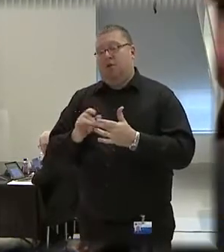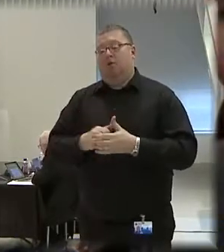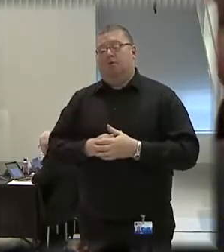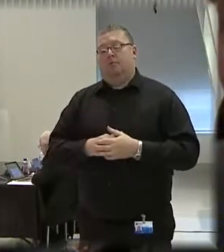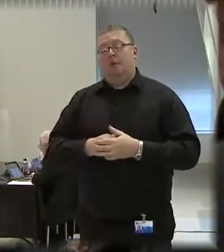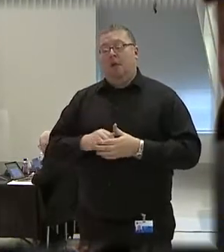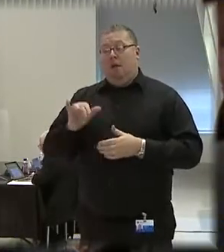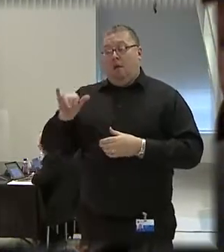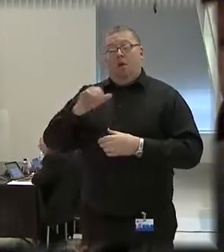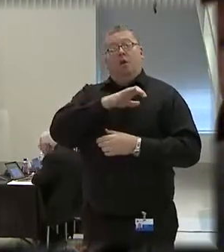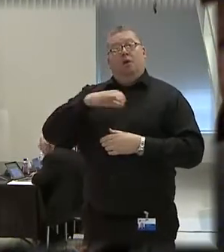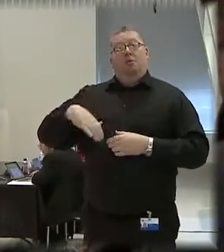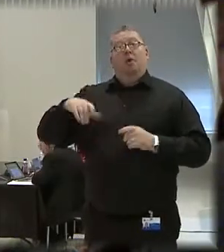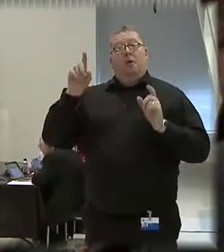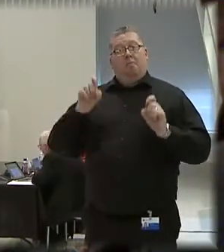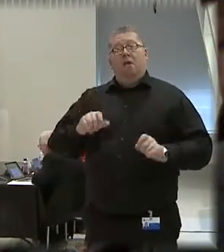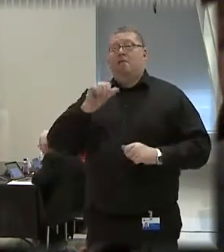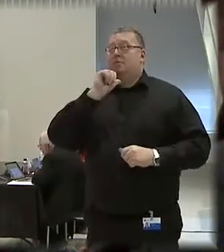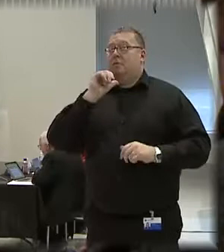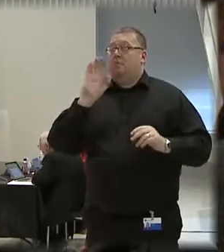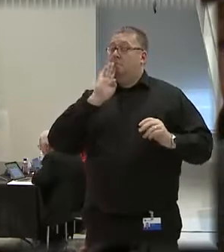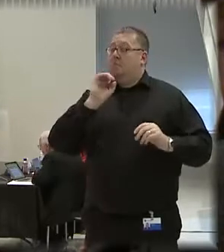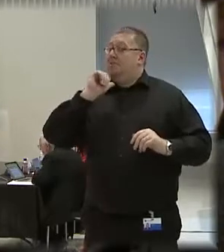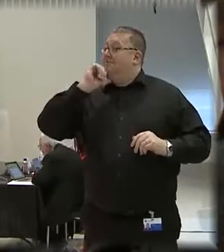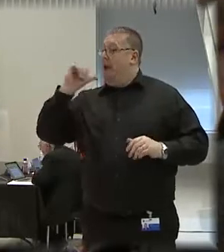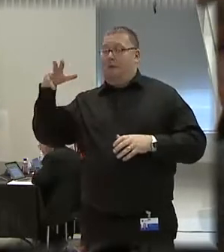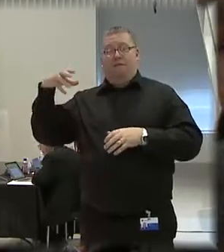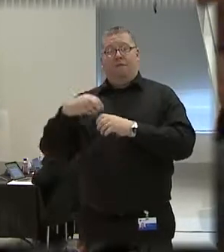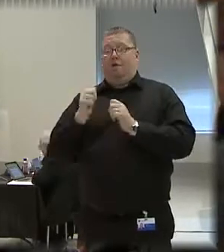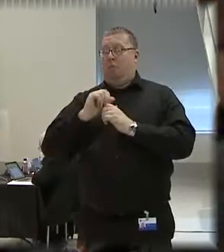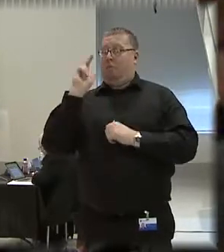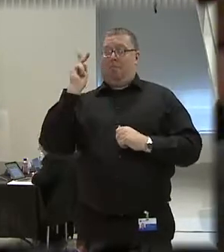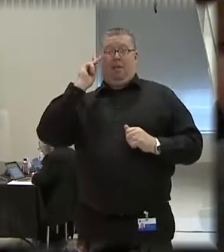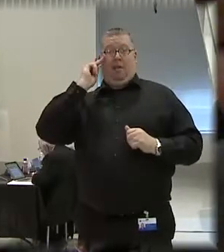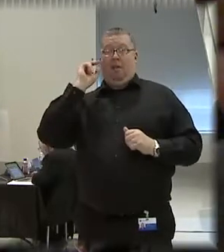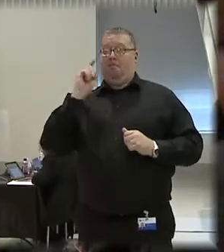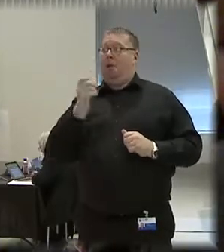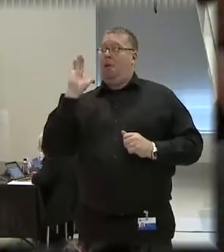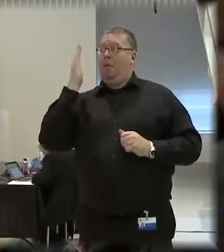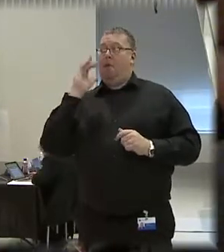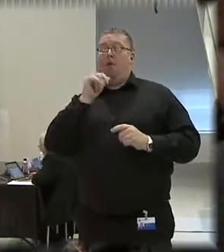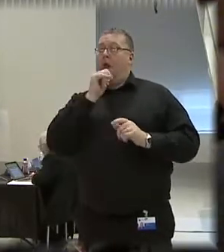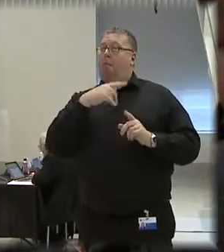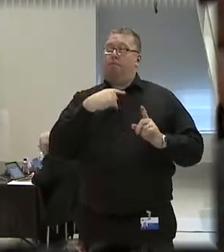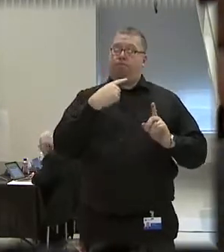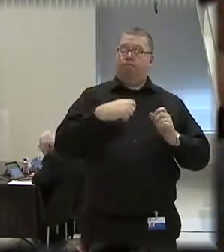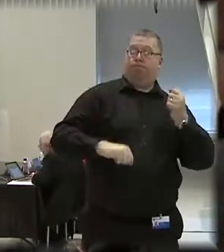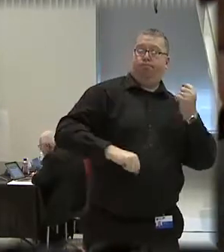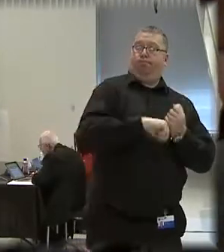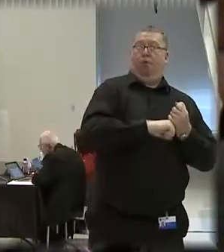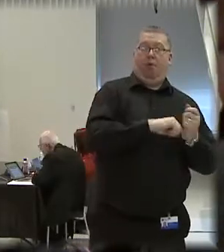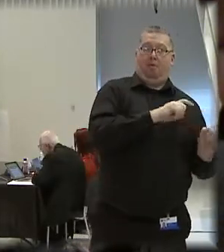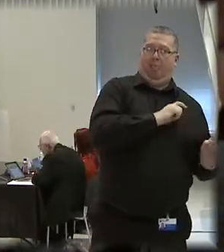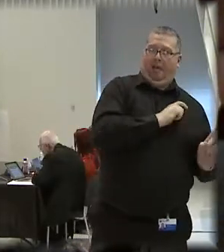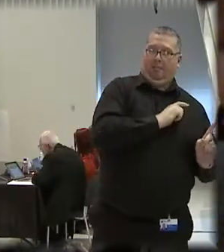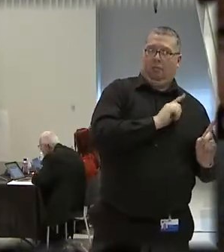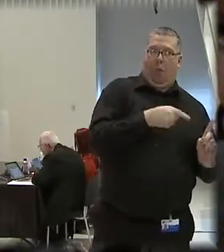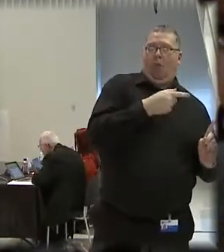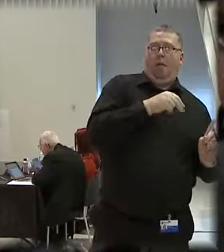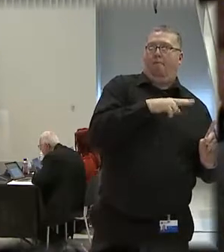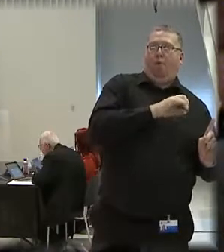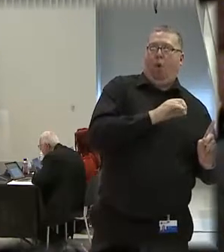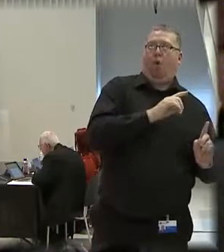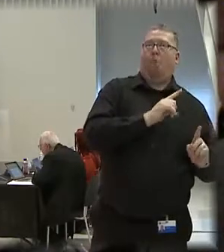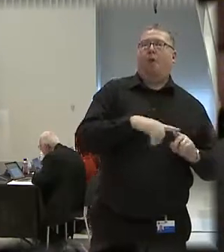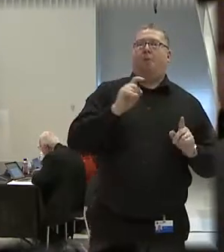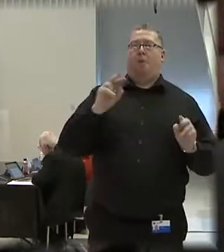These commissions must be non-political. They must not appear to be pro-police in its makeup, and information presented to the board